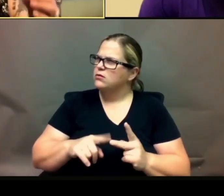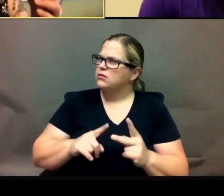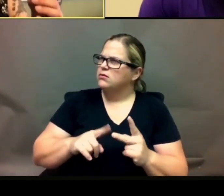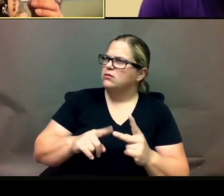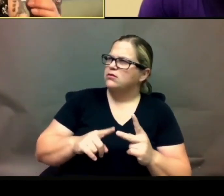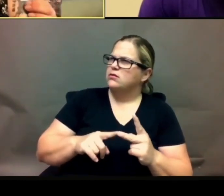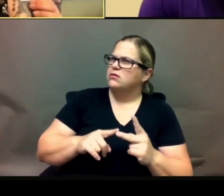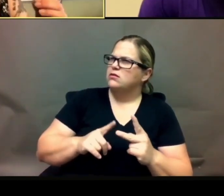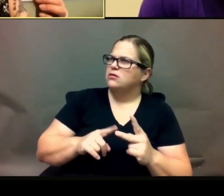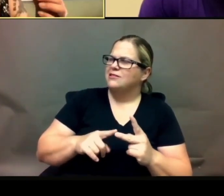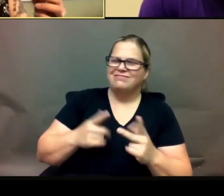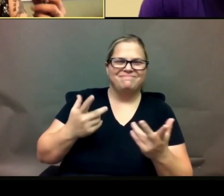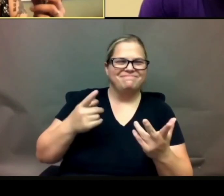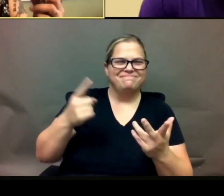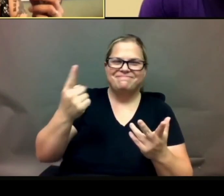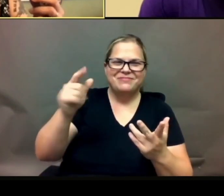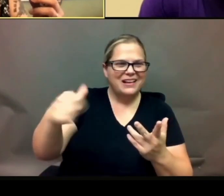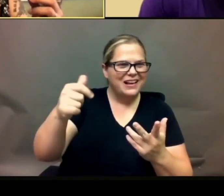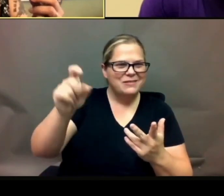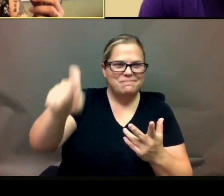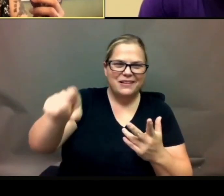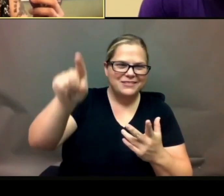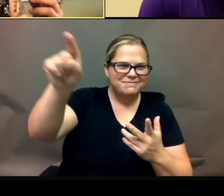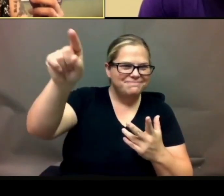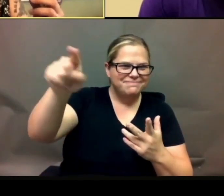somebody else had to have been there with